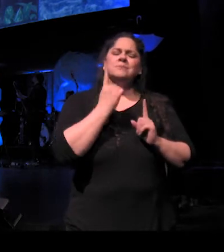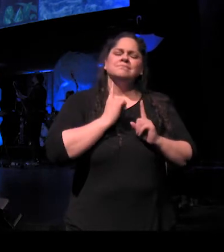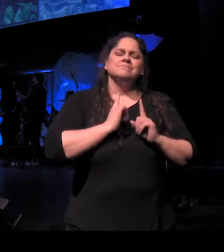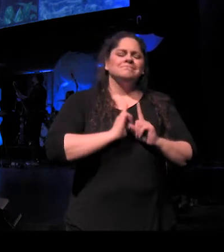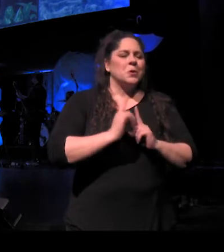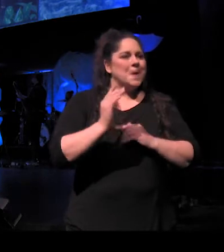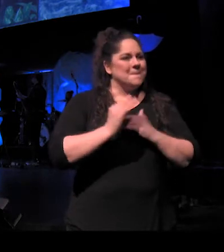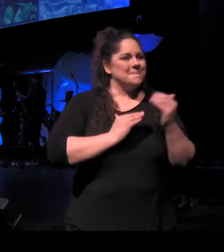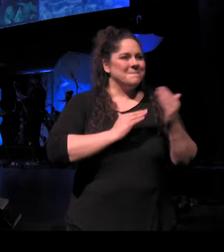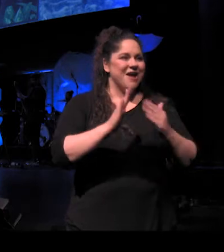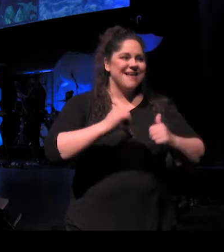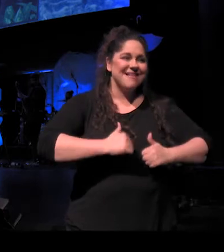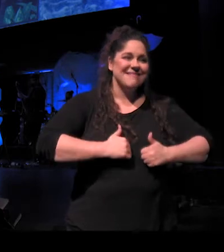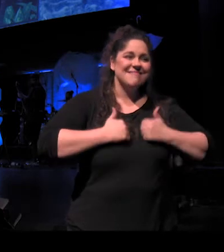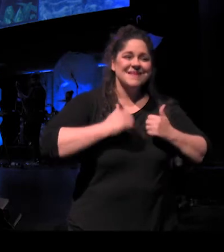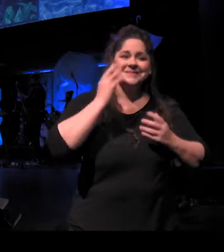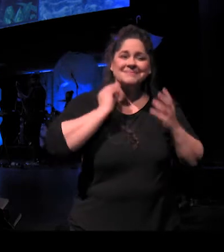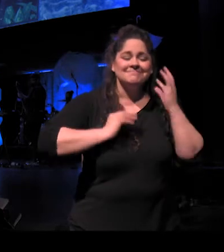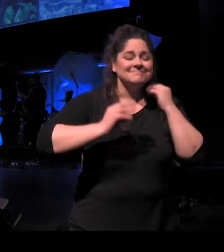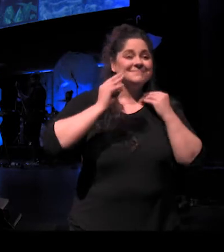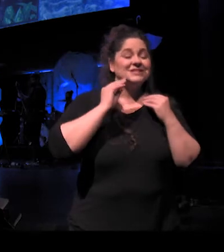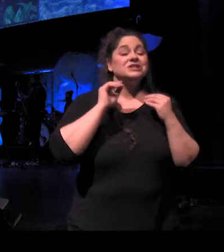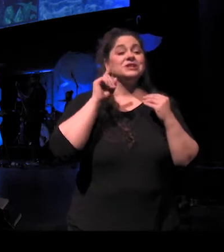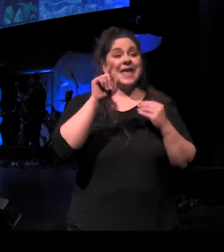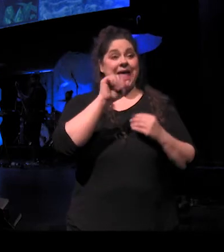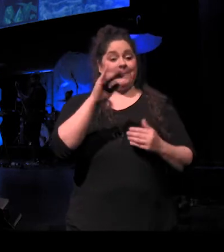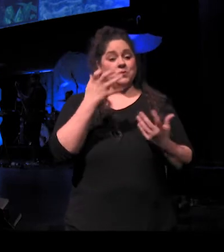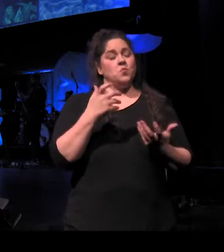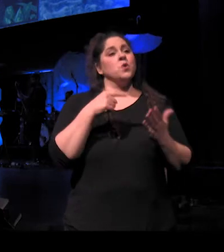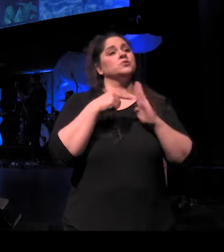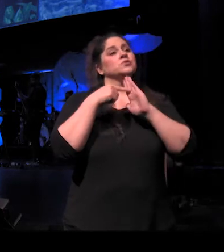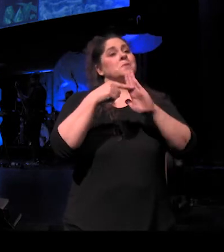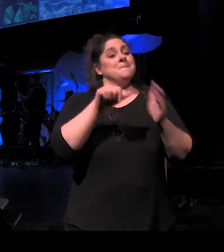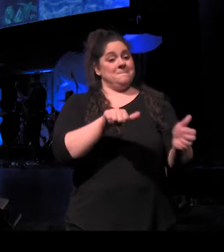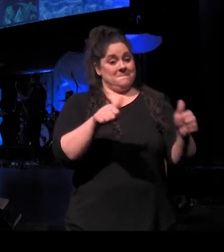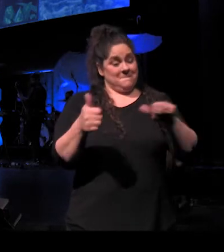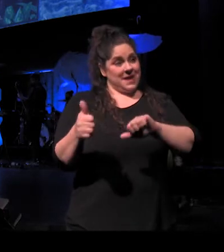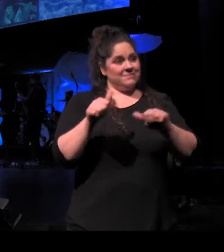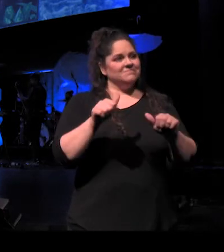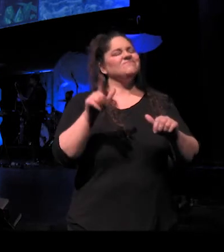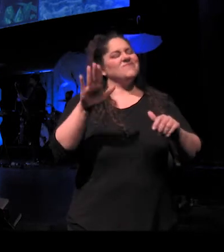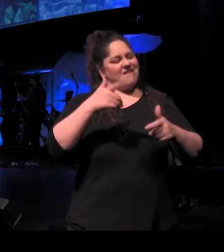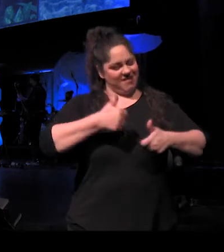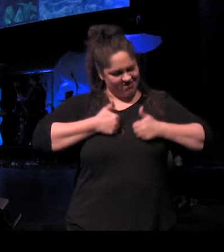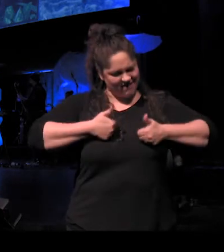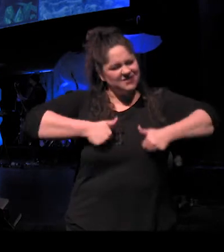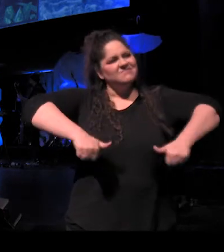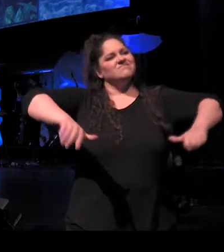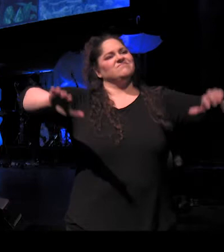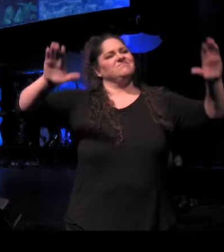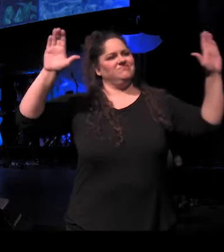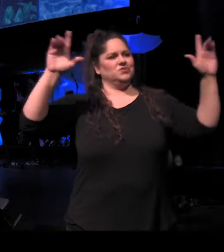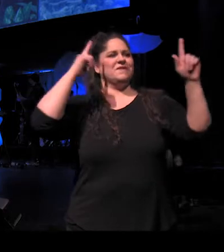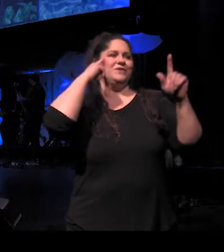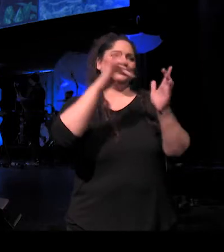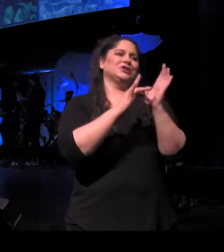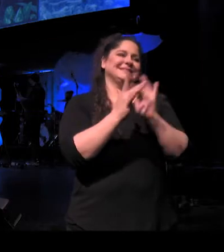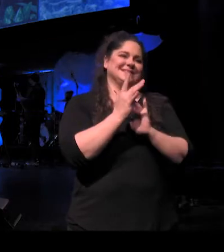wherever she goes. Abby says that being baptized means she is finally ready to give her life to Jesus.